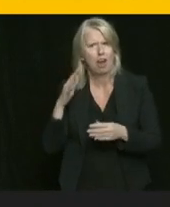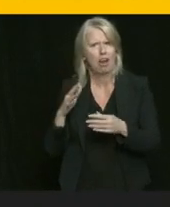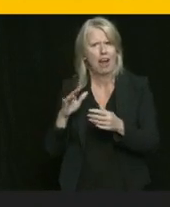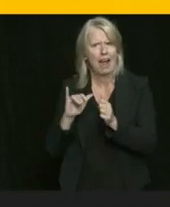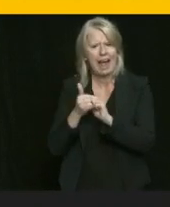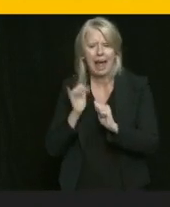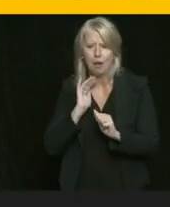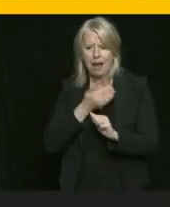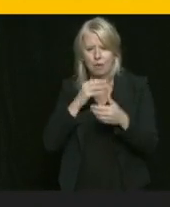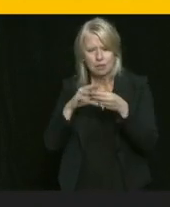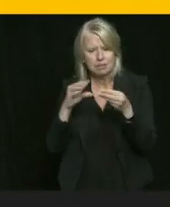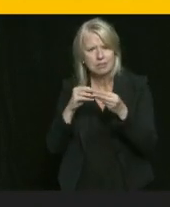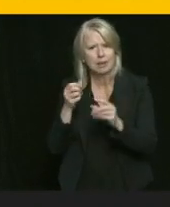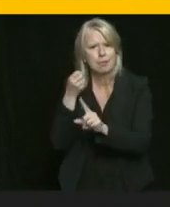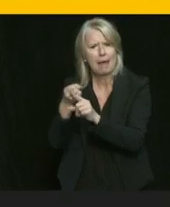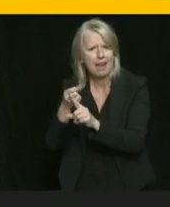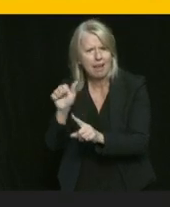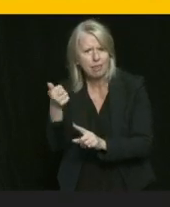actions on others.